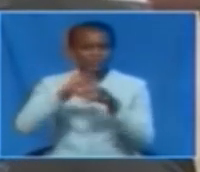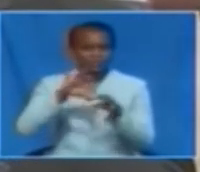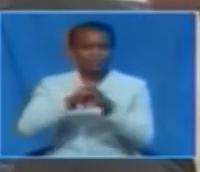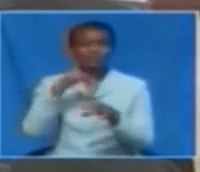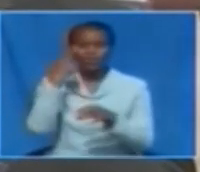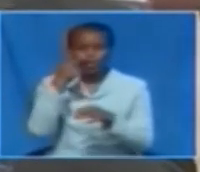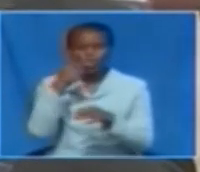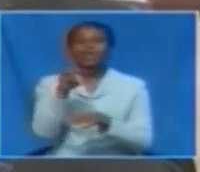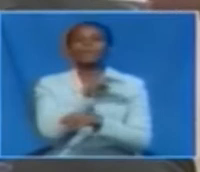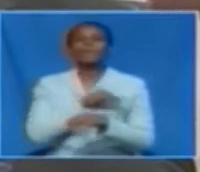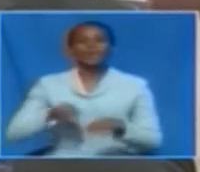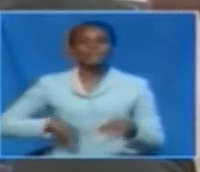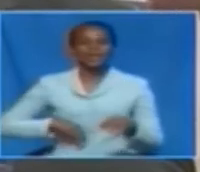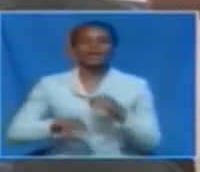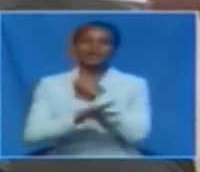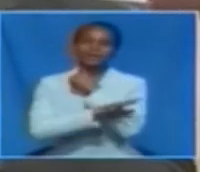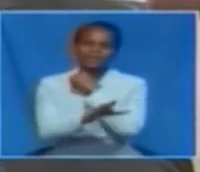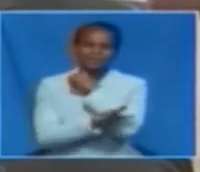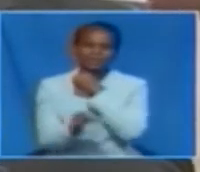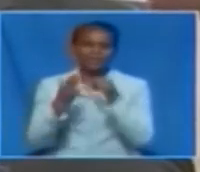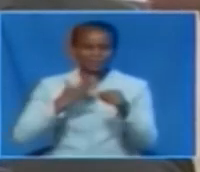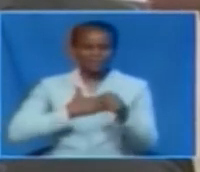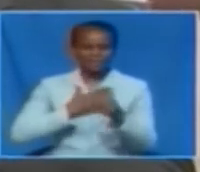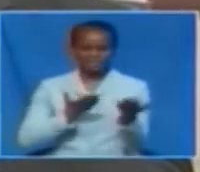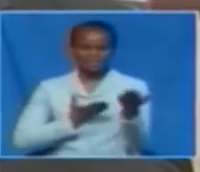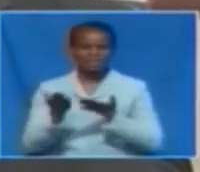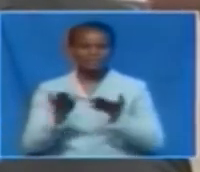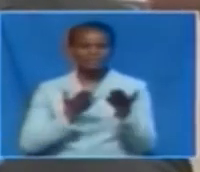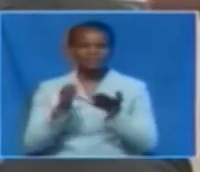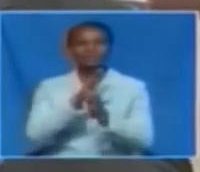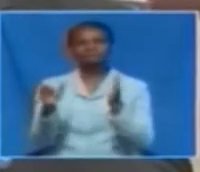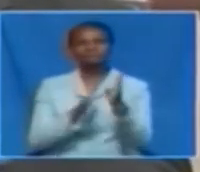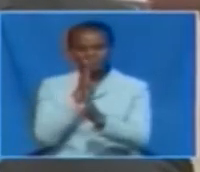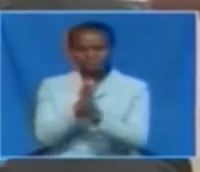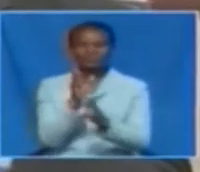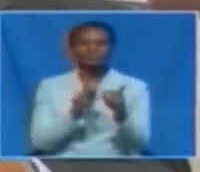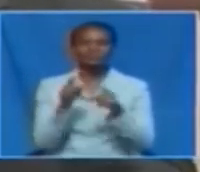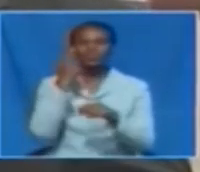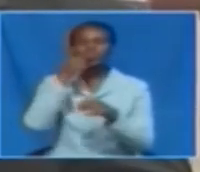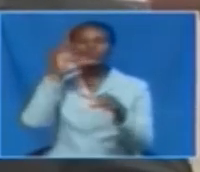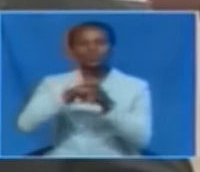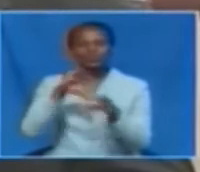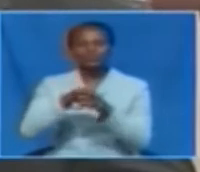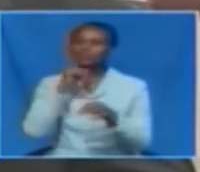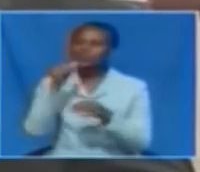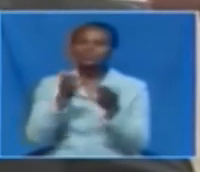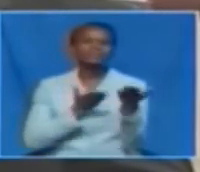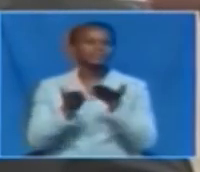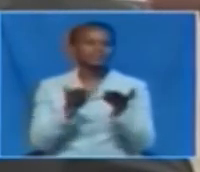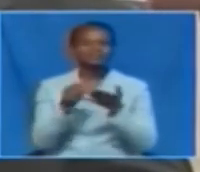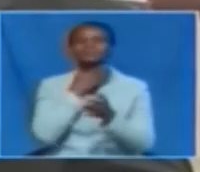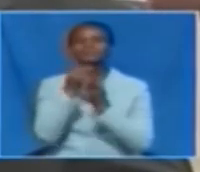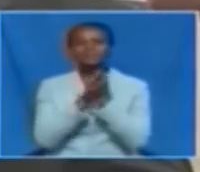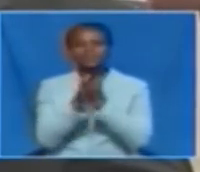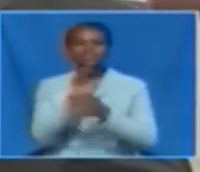ordinary members from the grassroots. And my serving will be towards those people that have voted me, not to serve the interest of